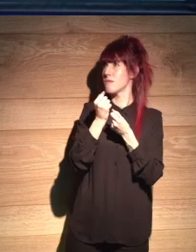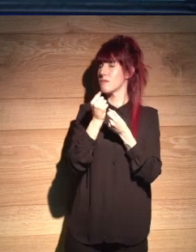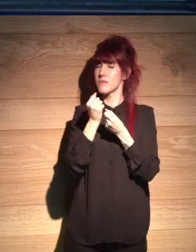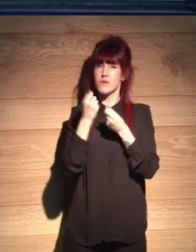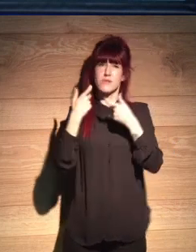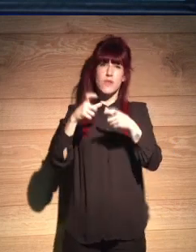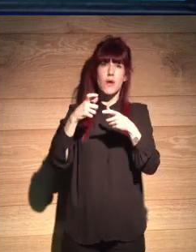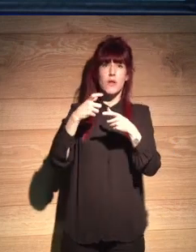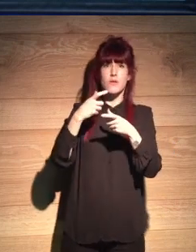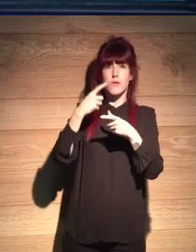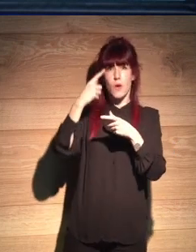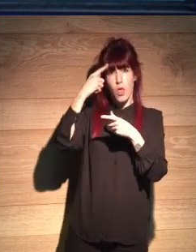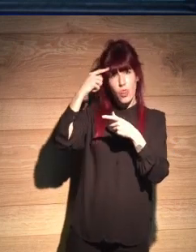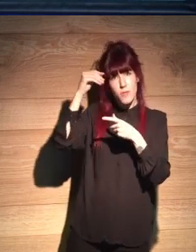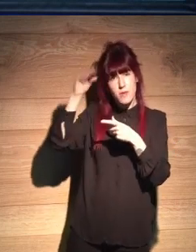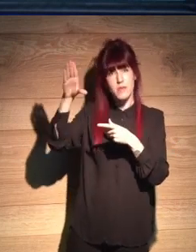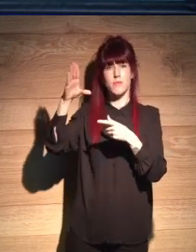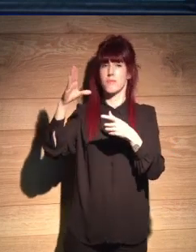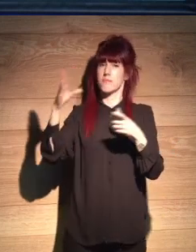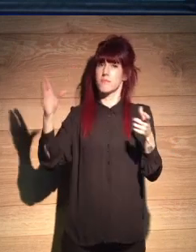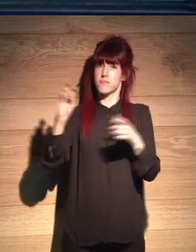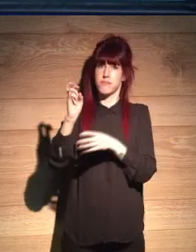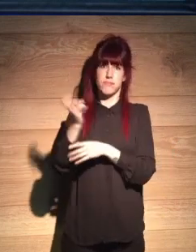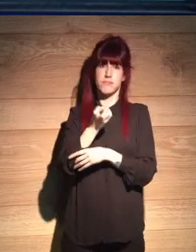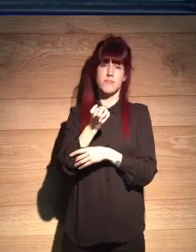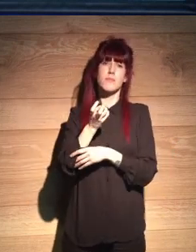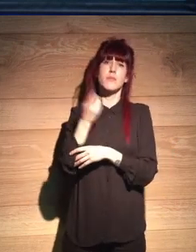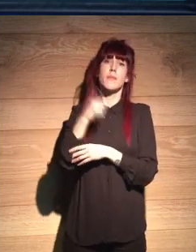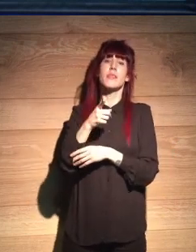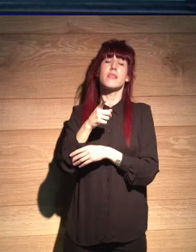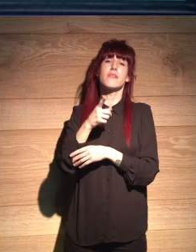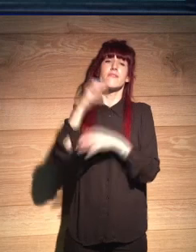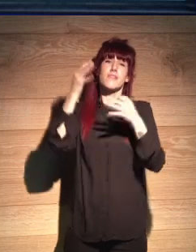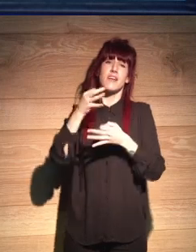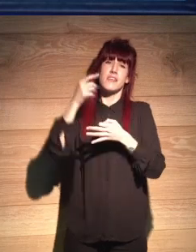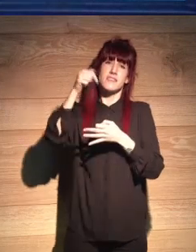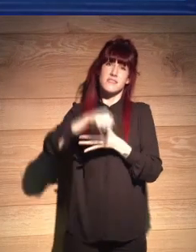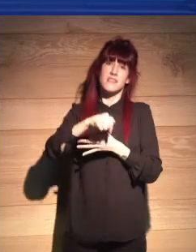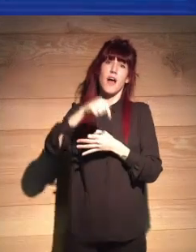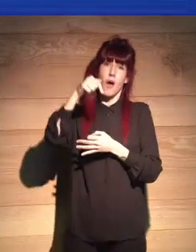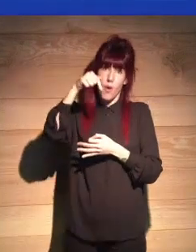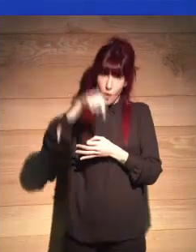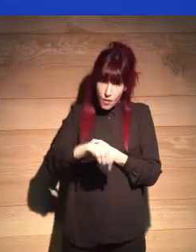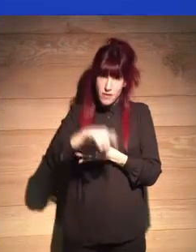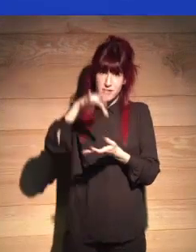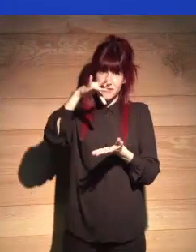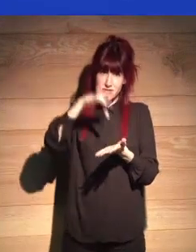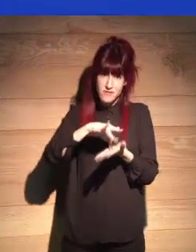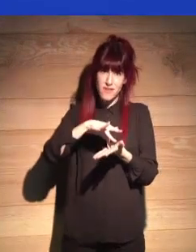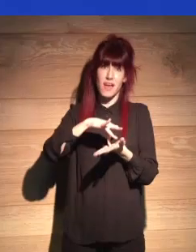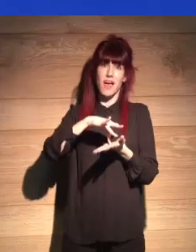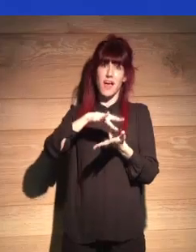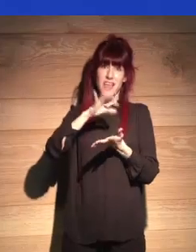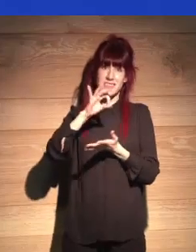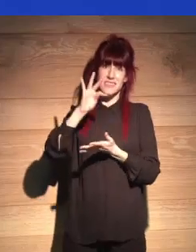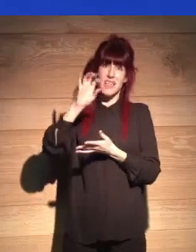and branches of the areas of knowledge as well. But it is also true that in the one that we are dealing with here today,